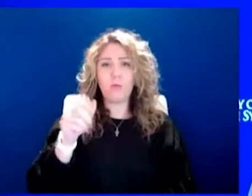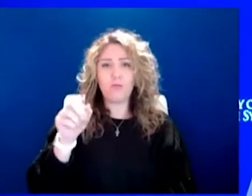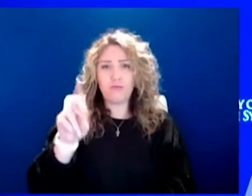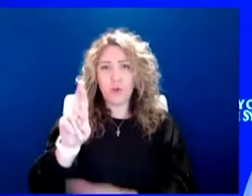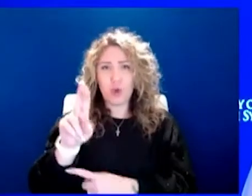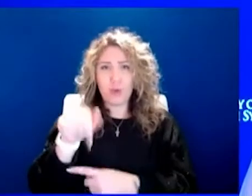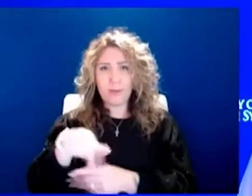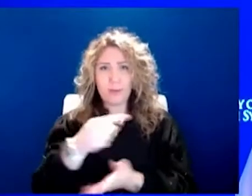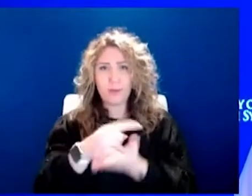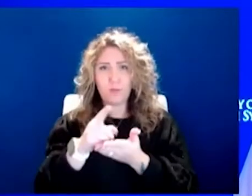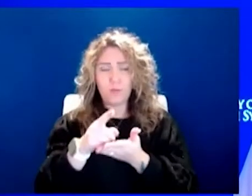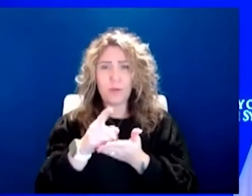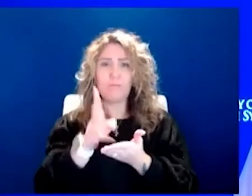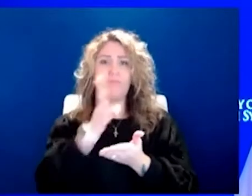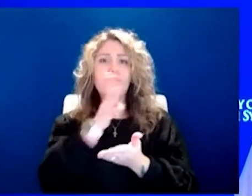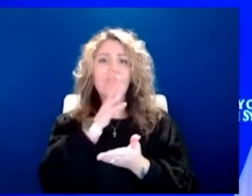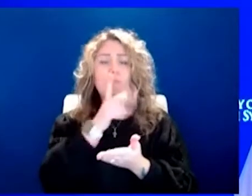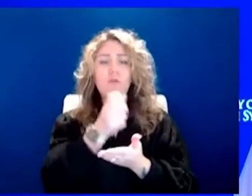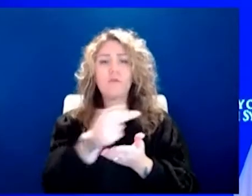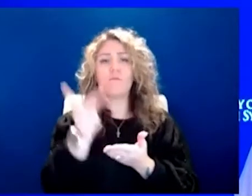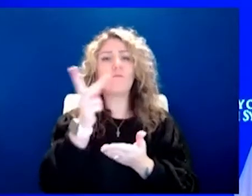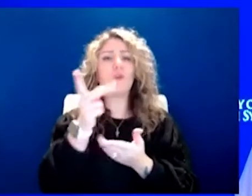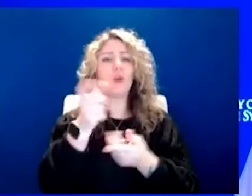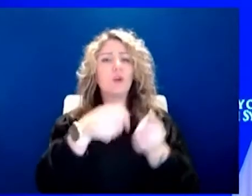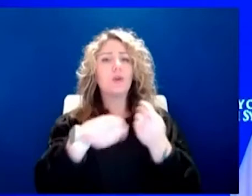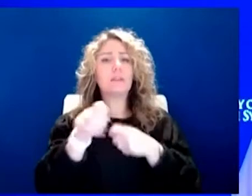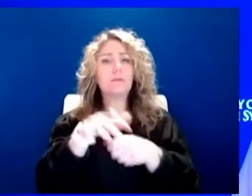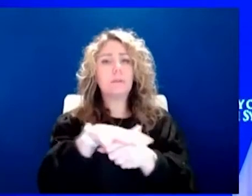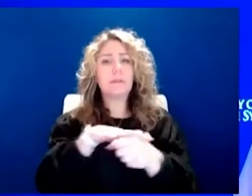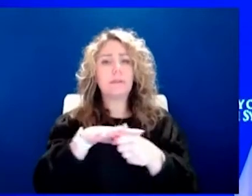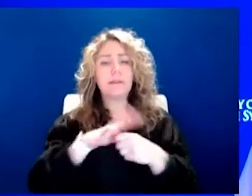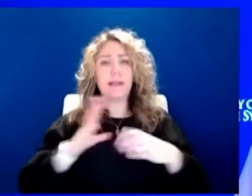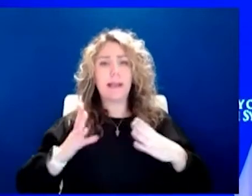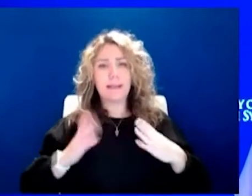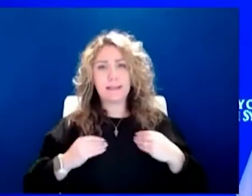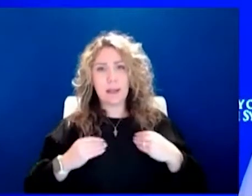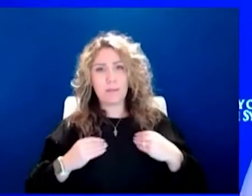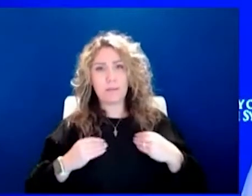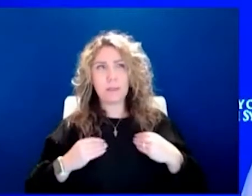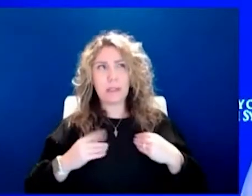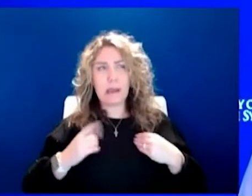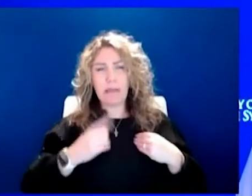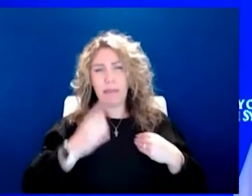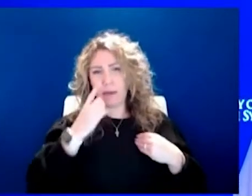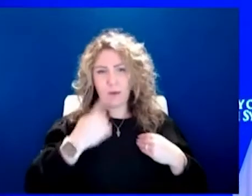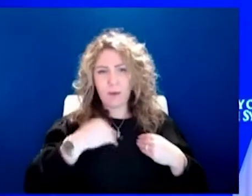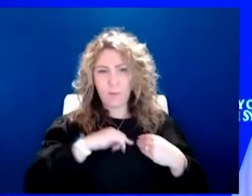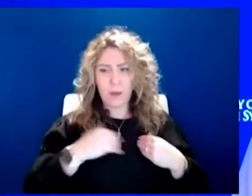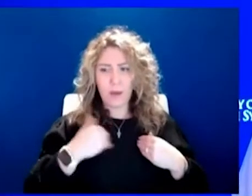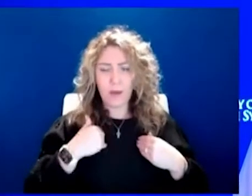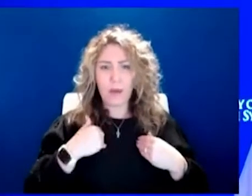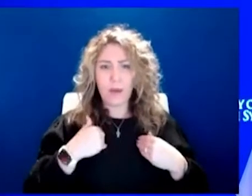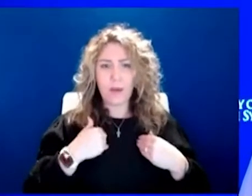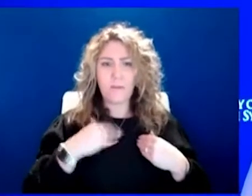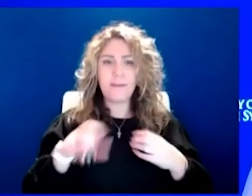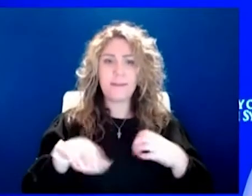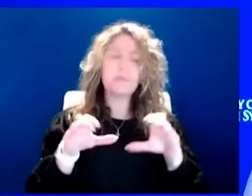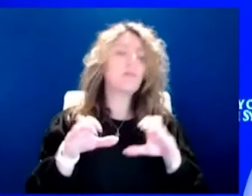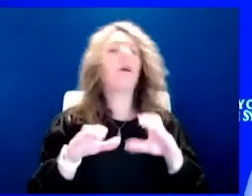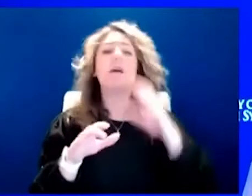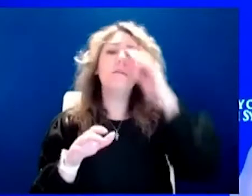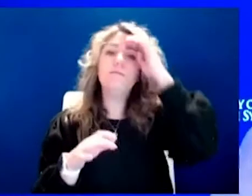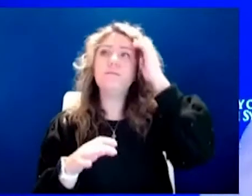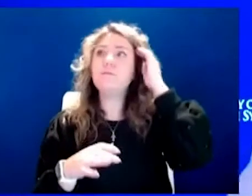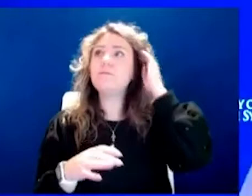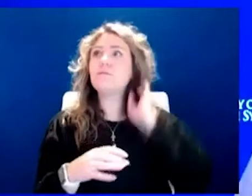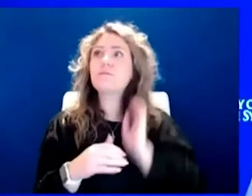There are some transplant areas around the nation that have been accepting. I think we have done some